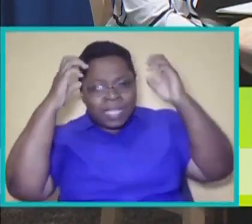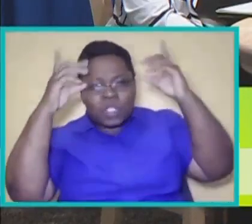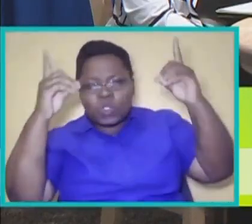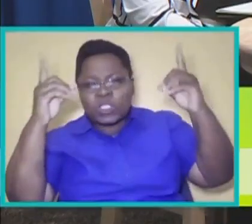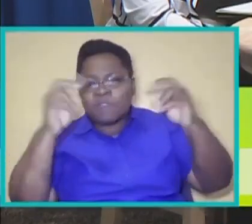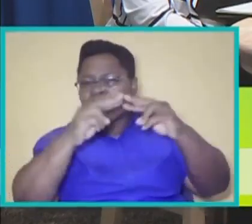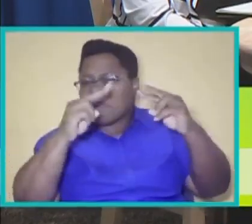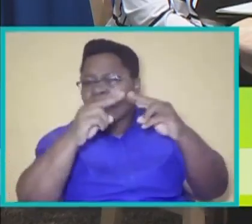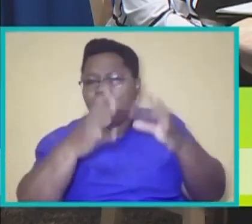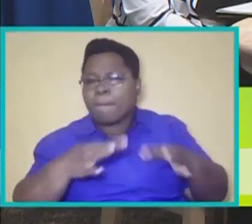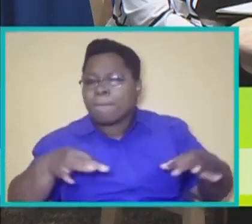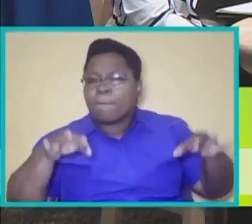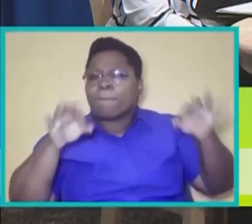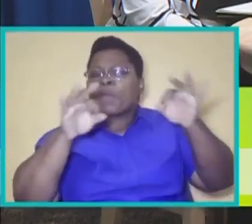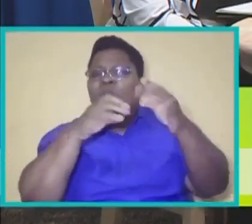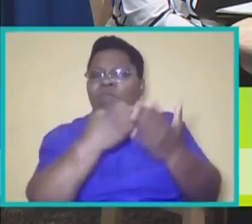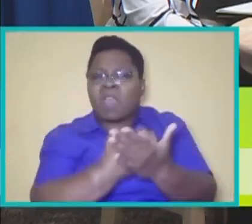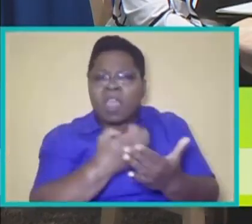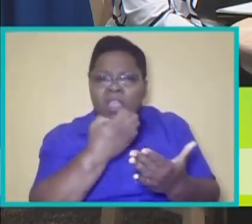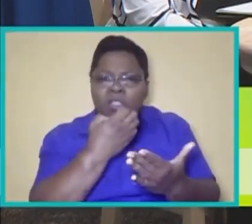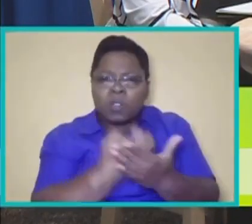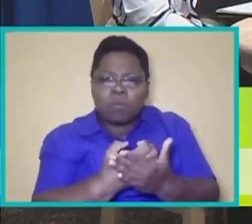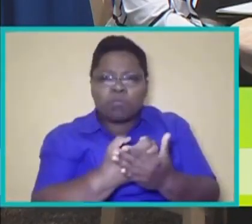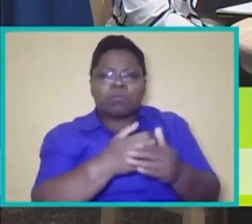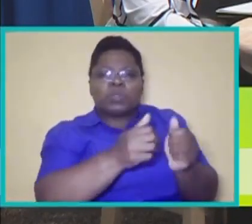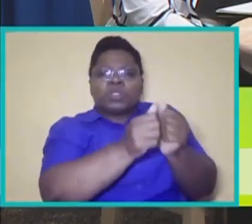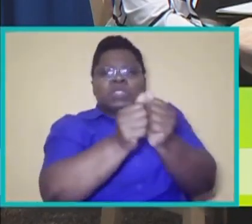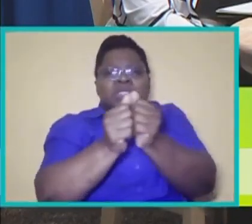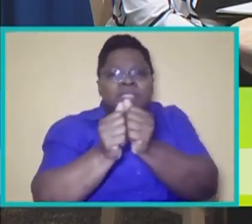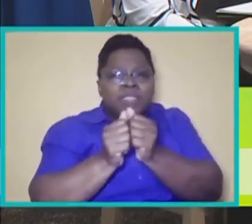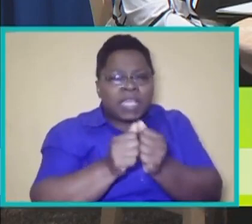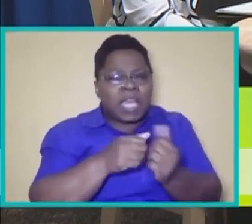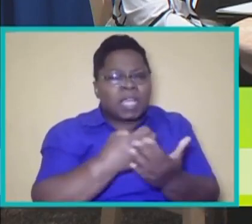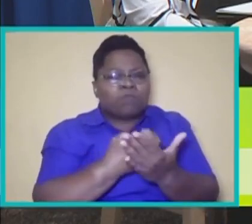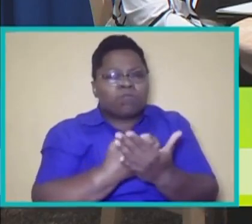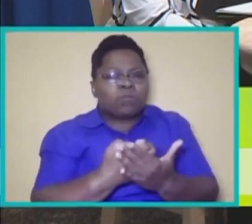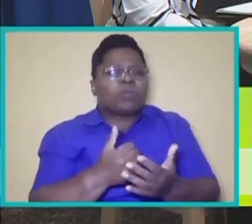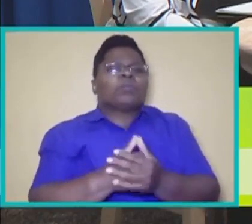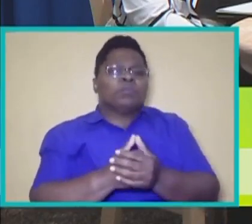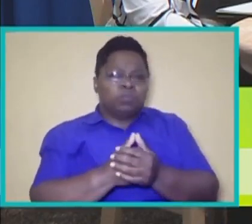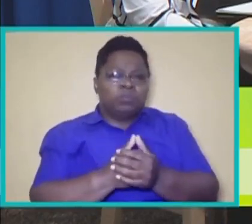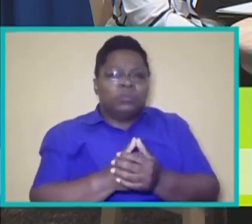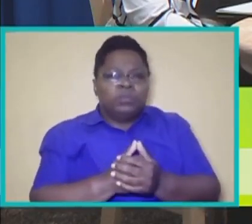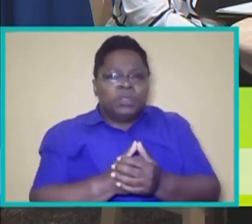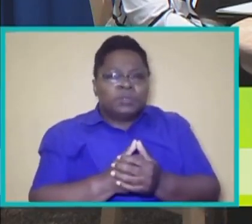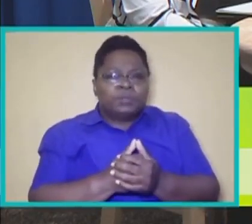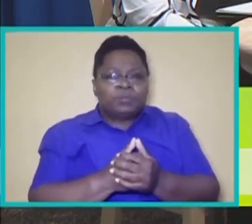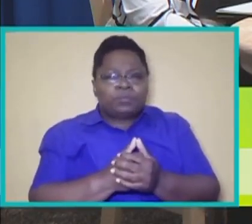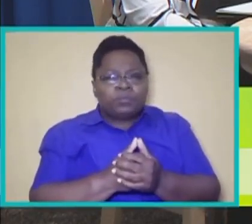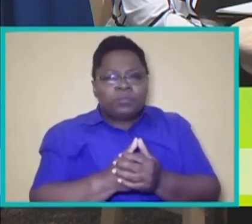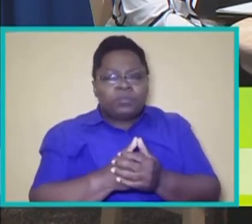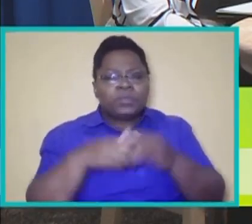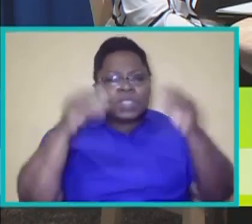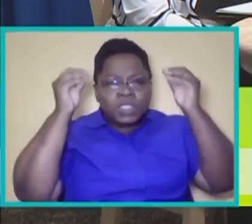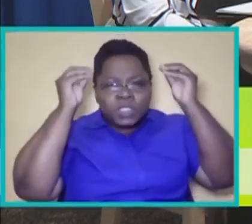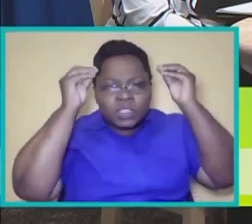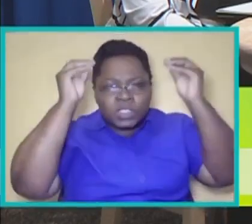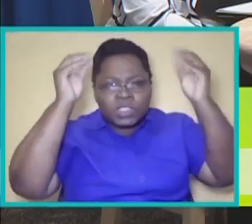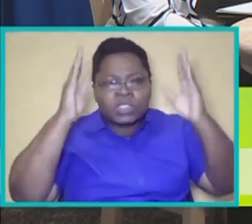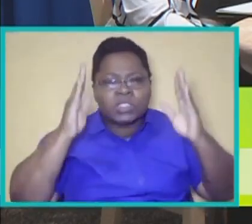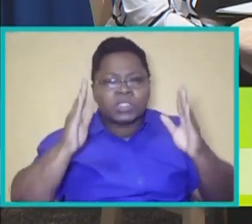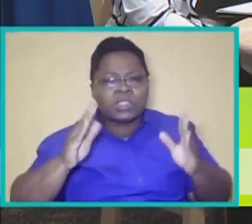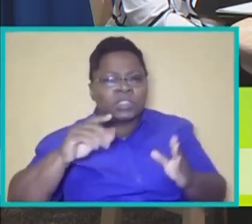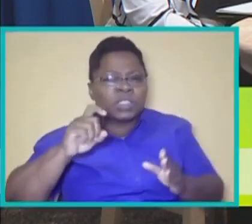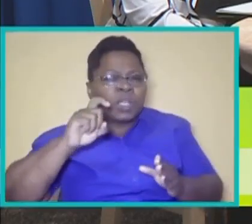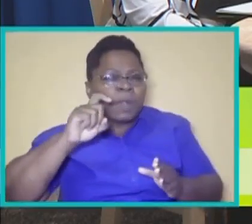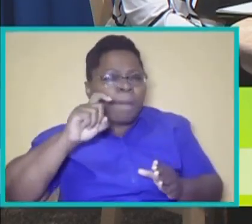the education of the teachers and the way that no one is left behind, example, where people are now climbing this